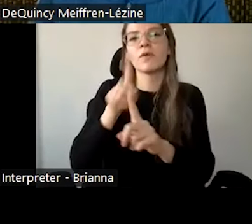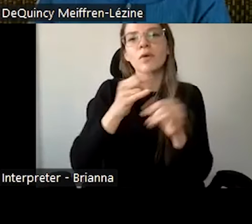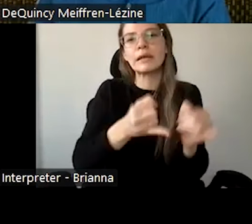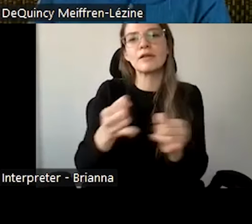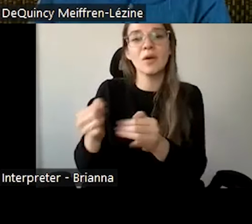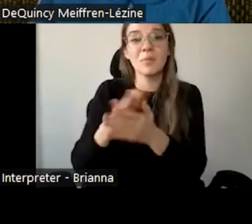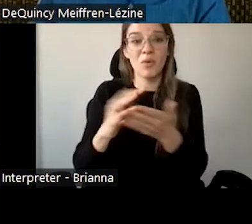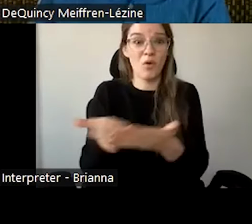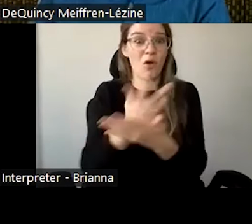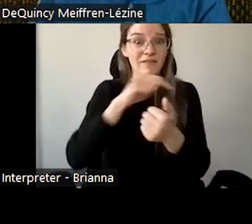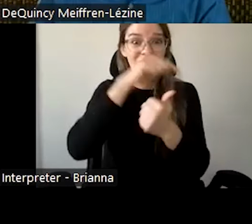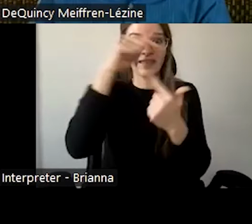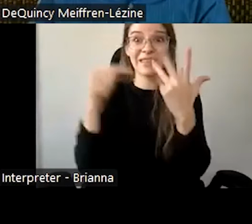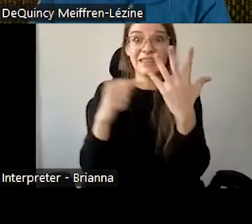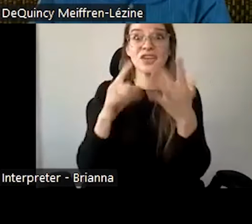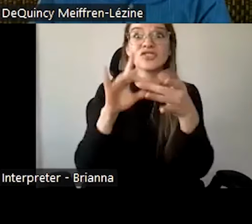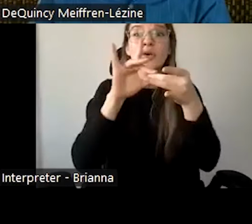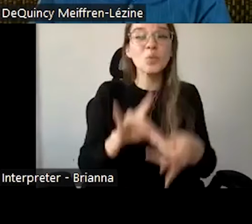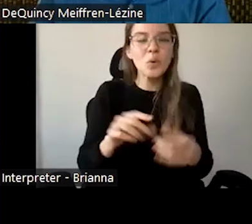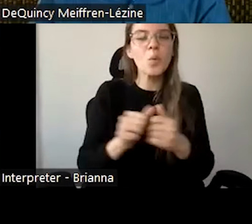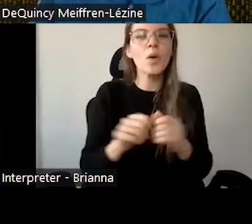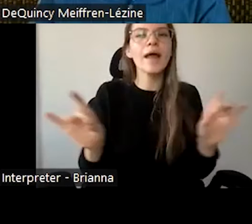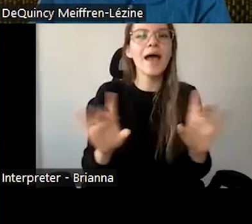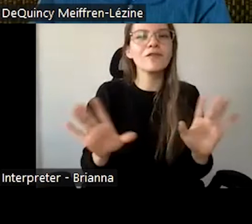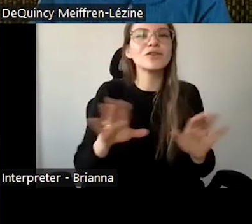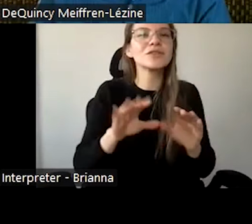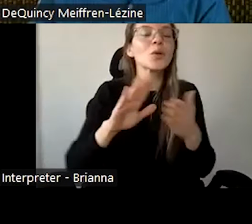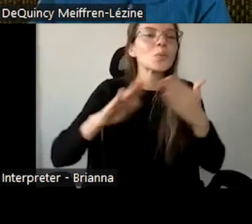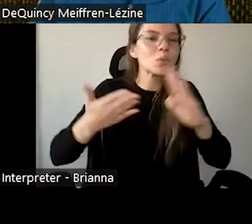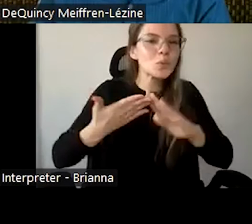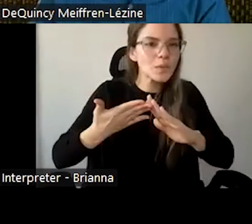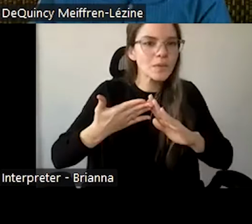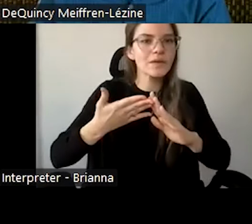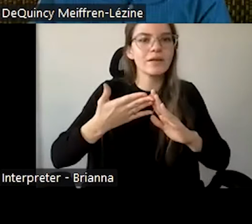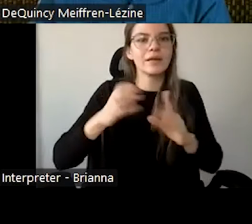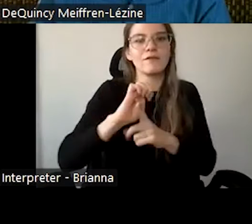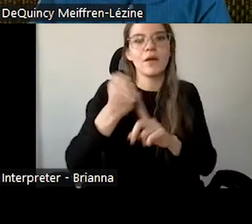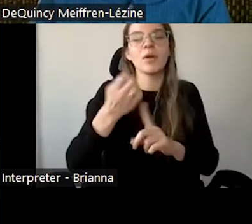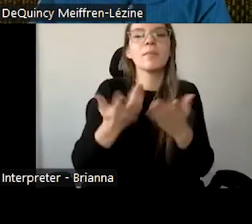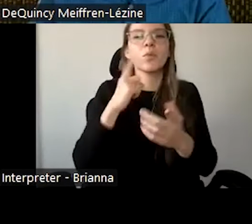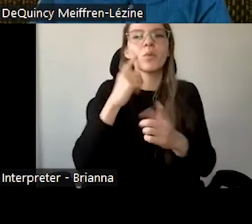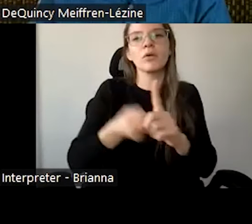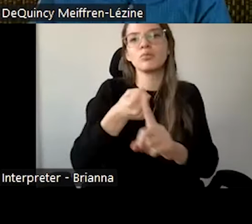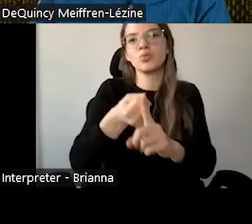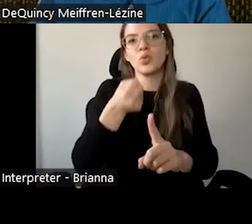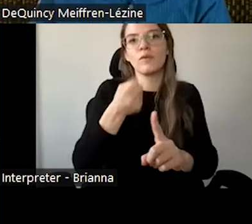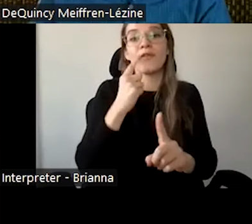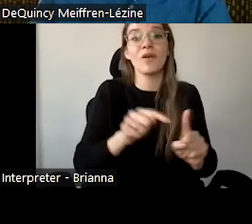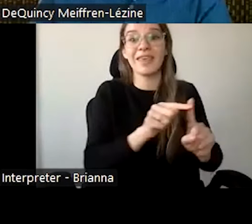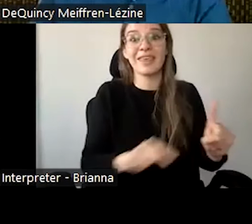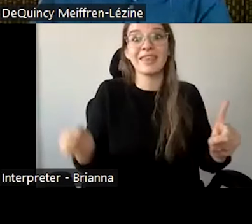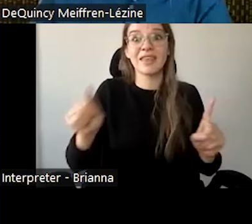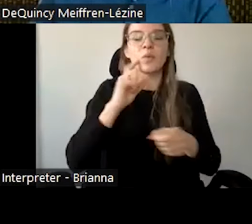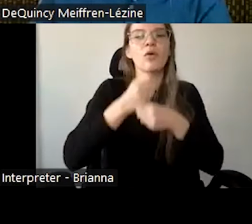rooted in the types of adverse communities that might contribute to those being more